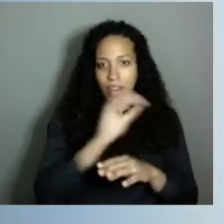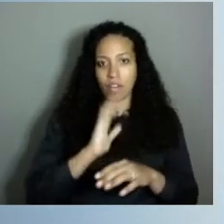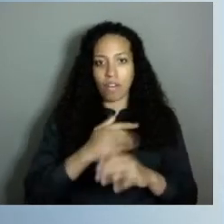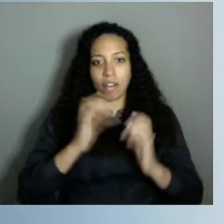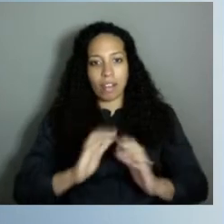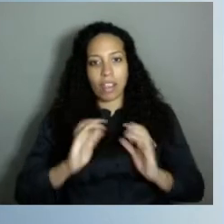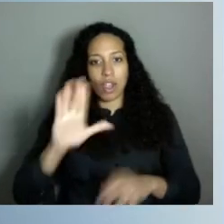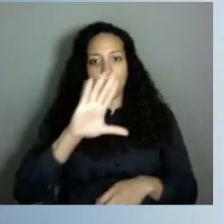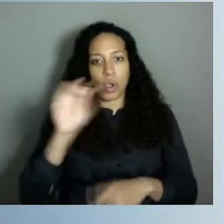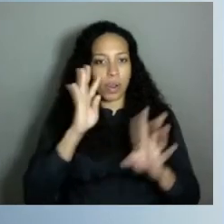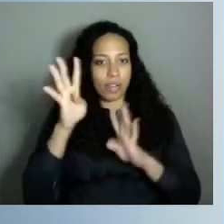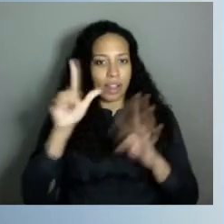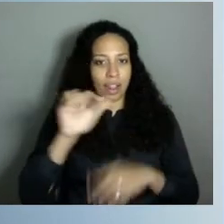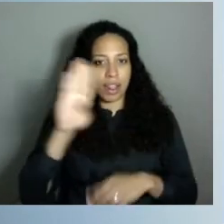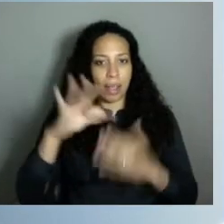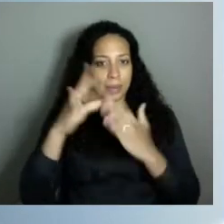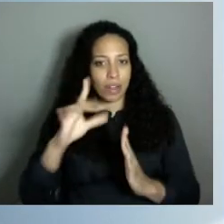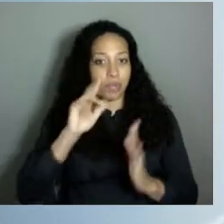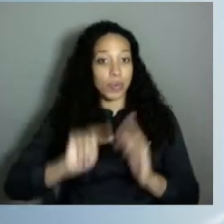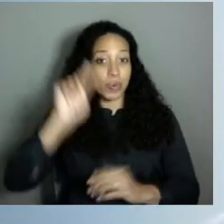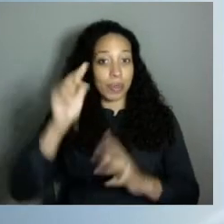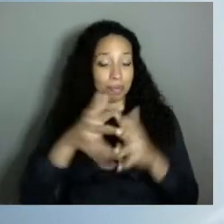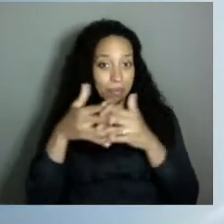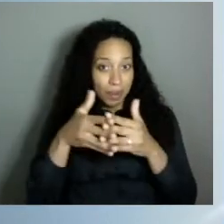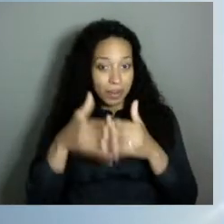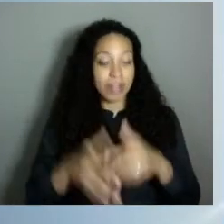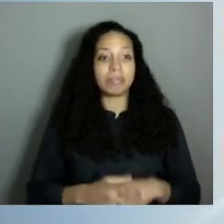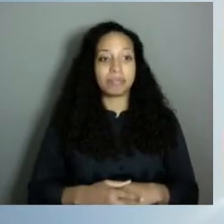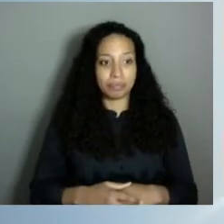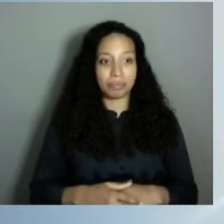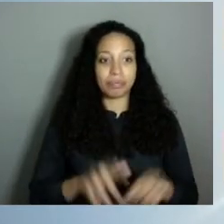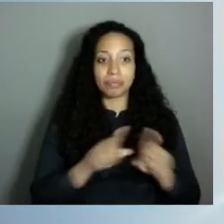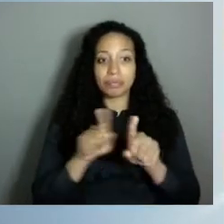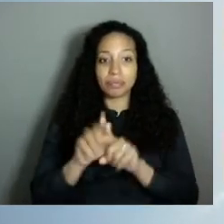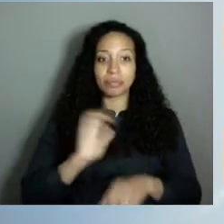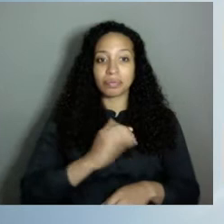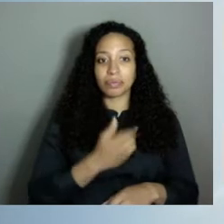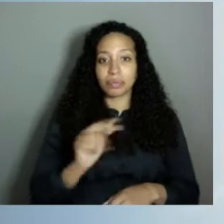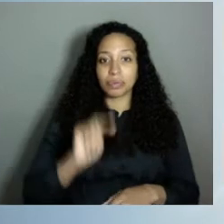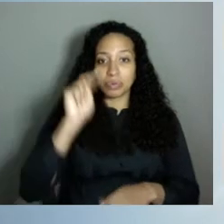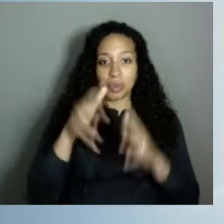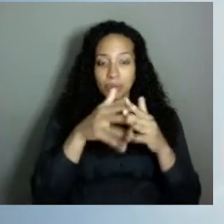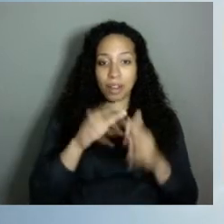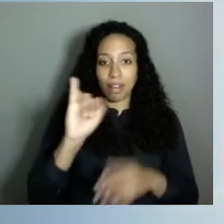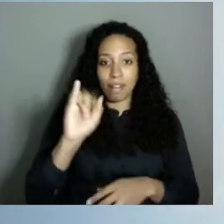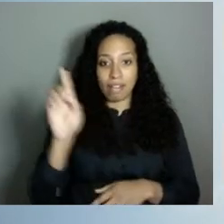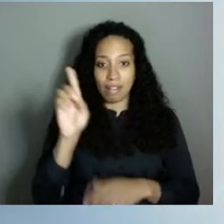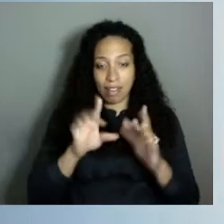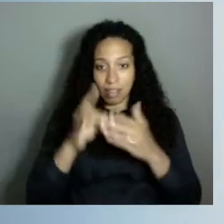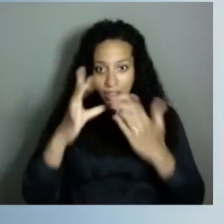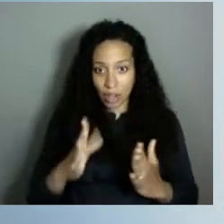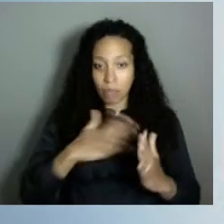lab leader for North America. As our North American I&D leader, my mission is to help